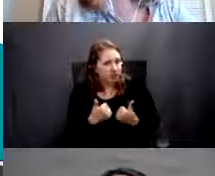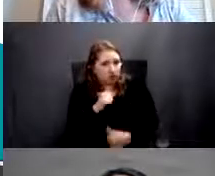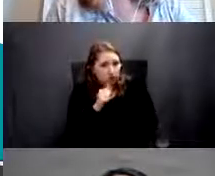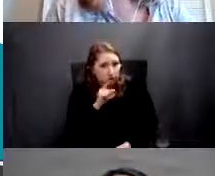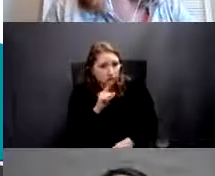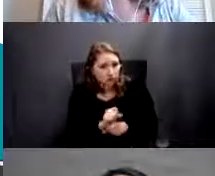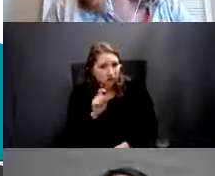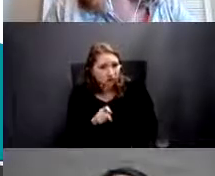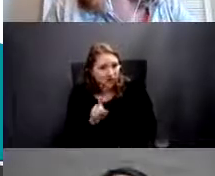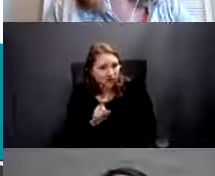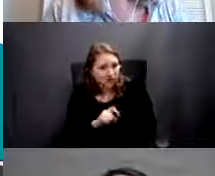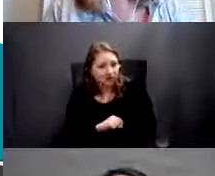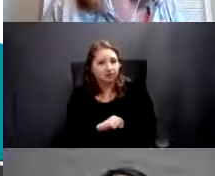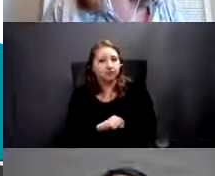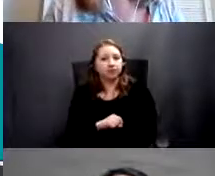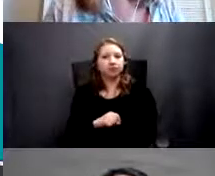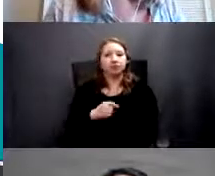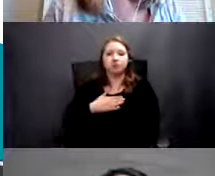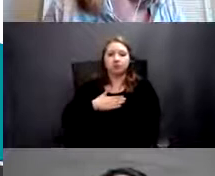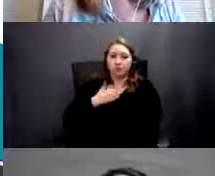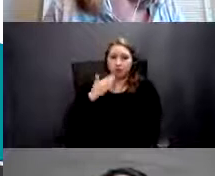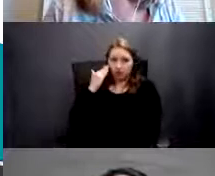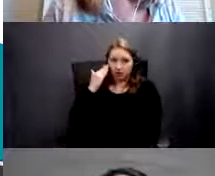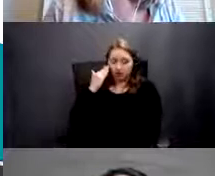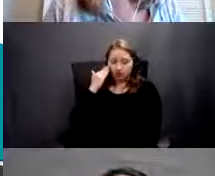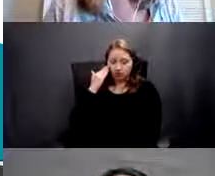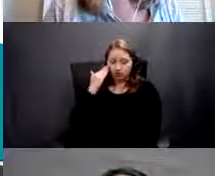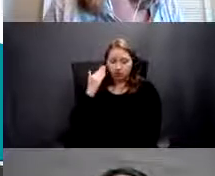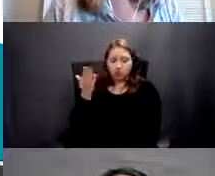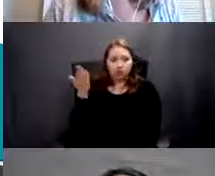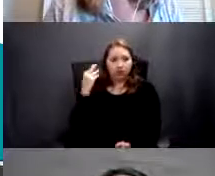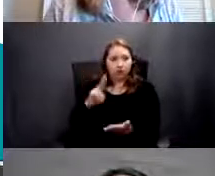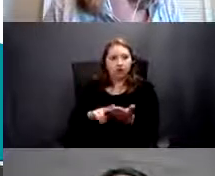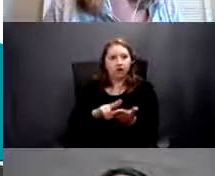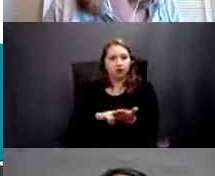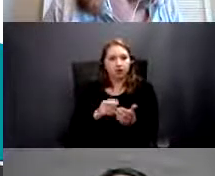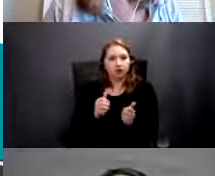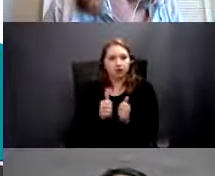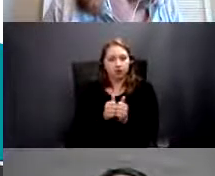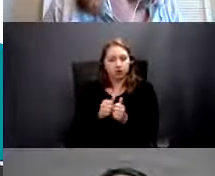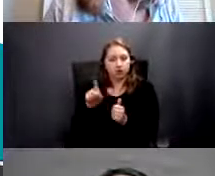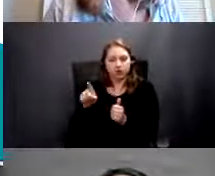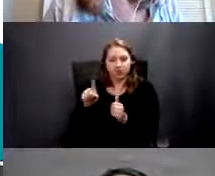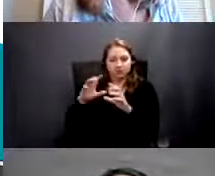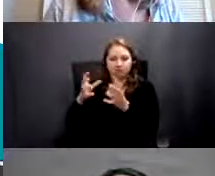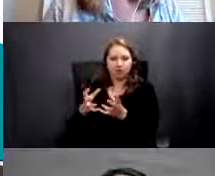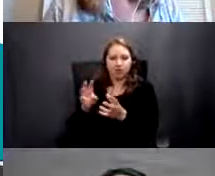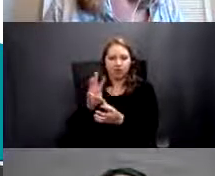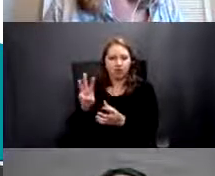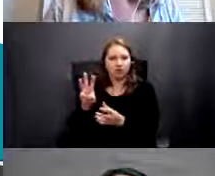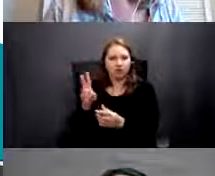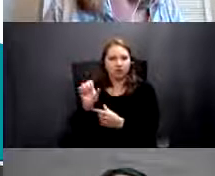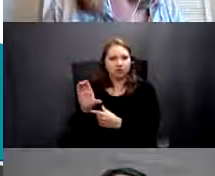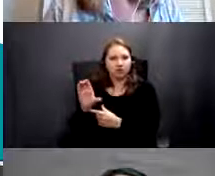As far as I know, when I contracted with the consortium that's part of Western Wisconsin, like